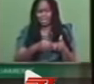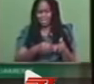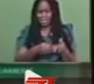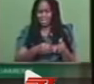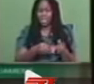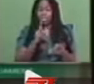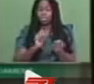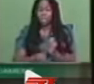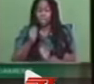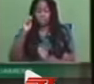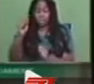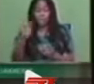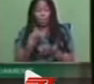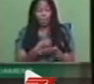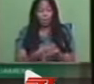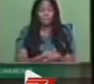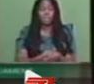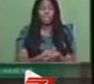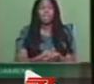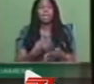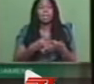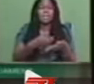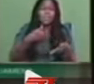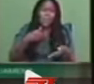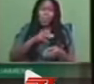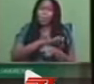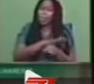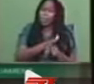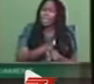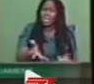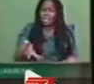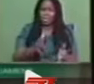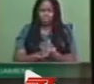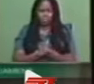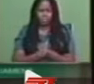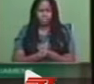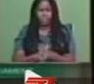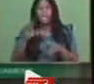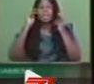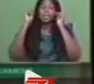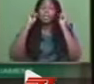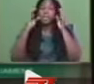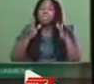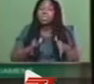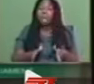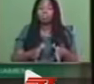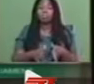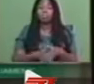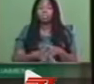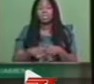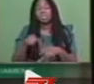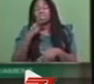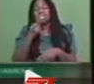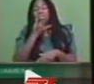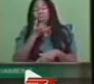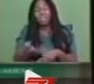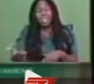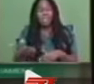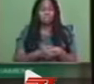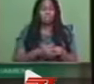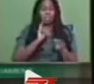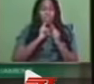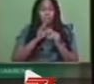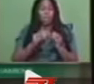PNM before COVID. The minister has been making the wrong preaching that the economy was on a growth path, that the economy